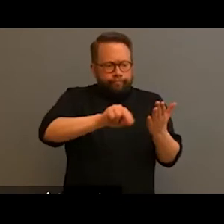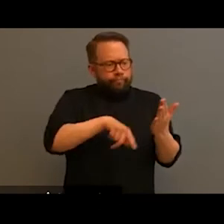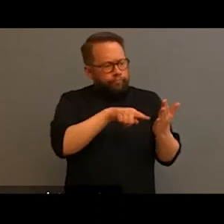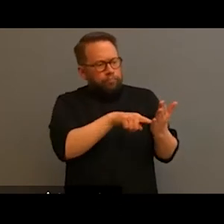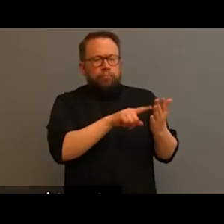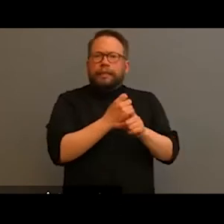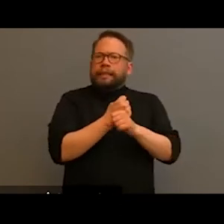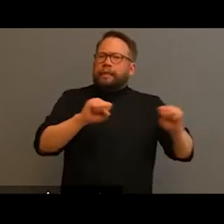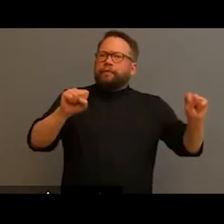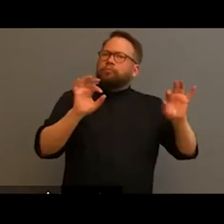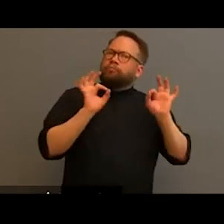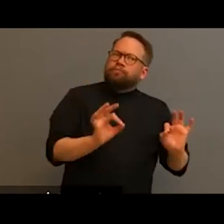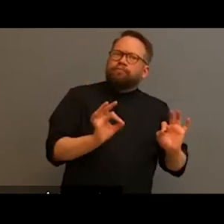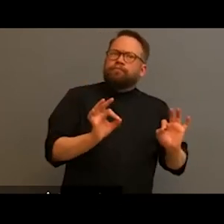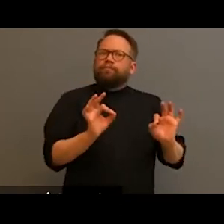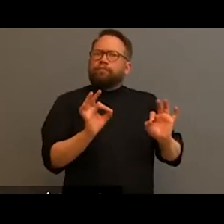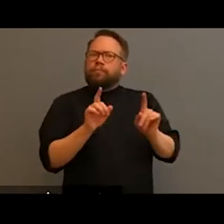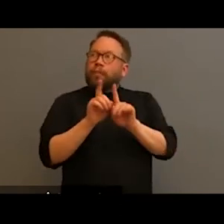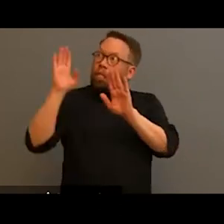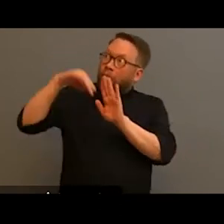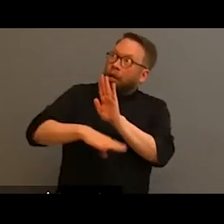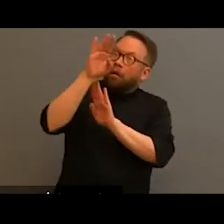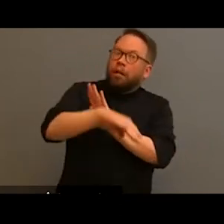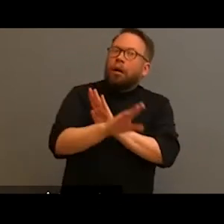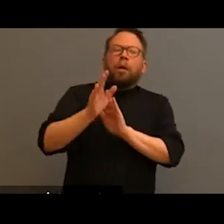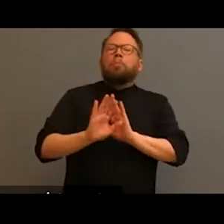The percentage is unchanged.